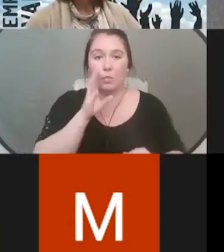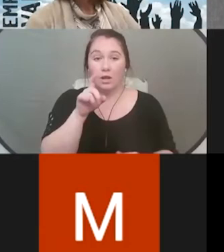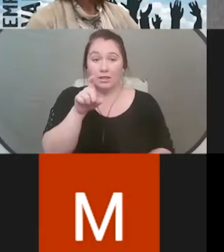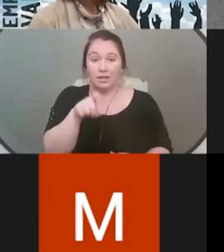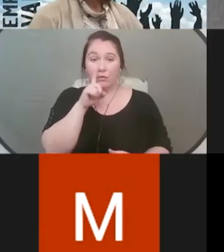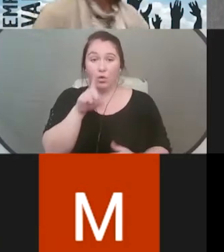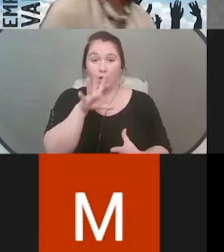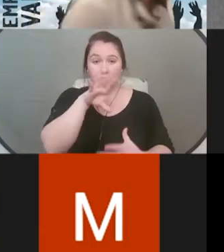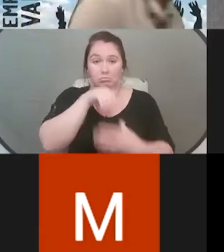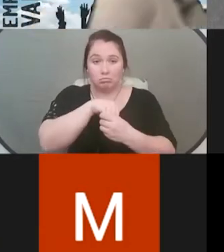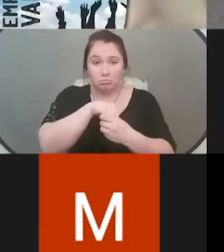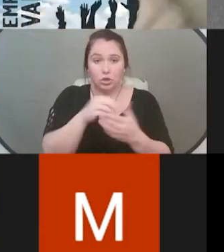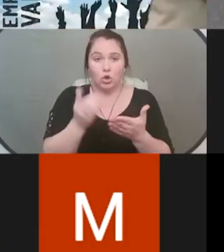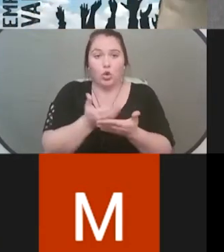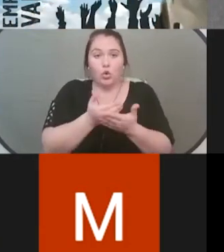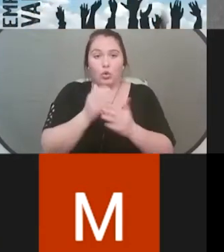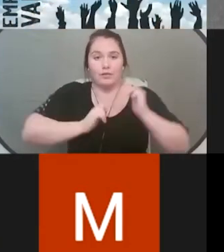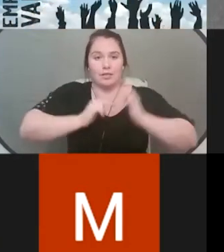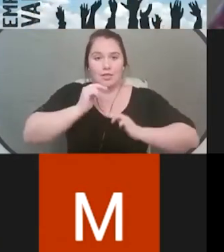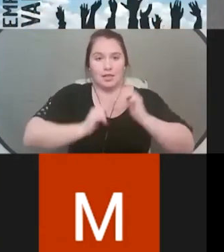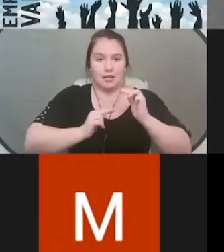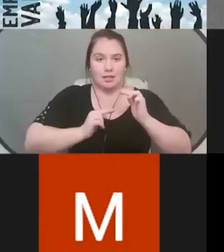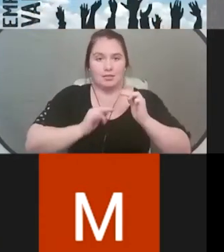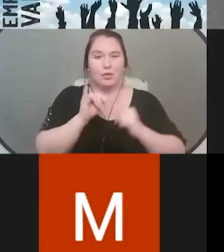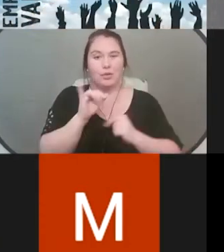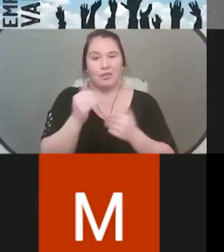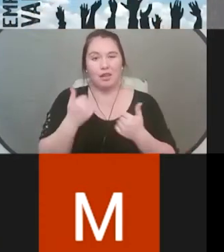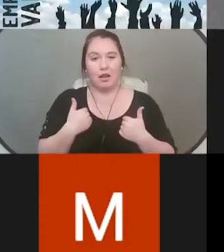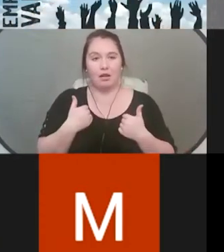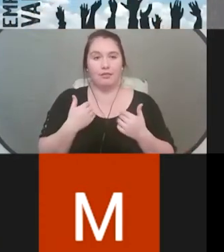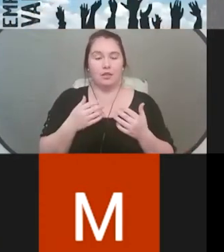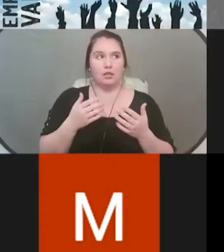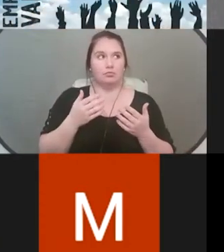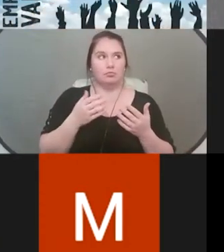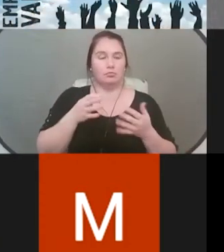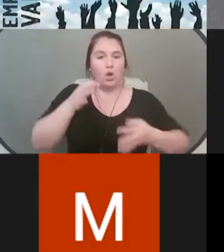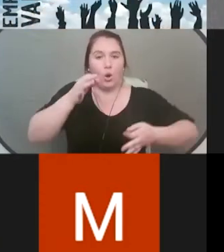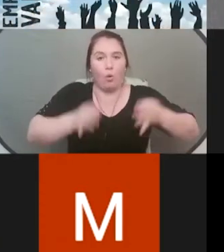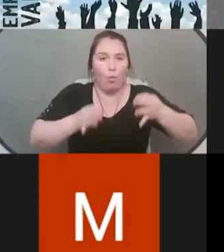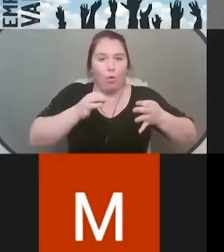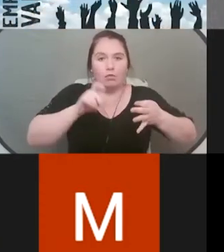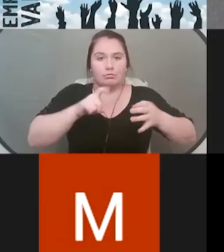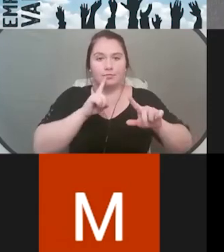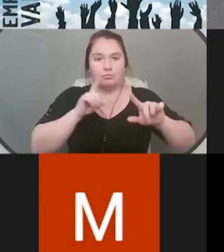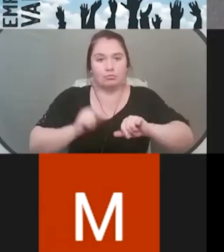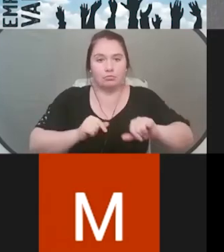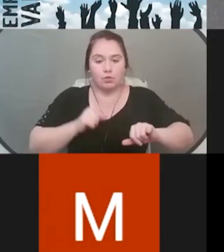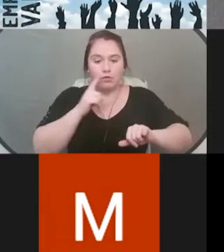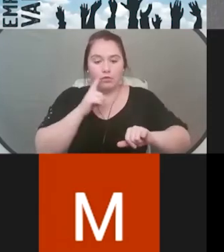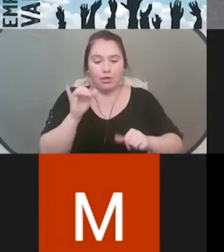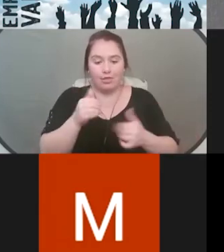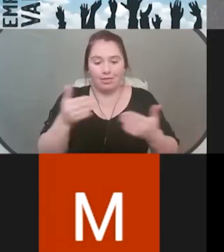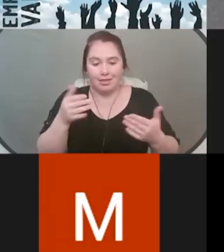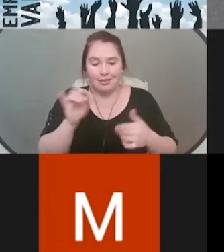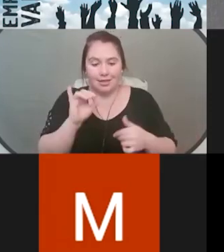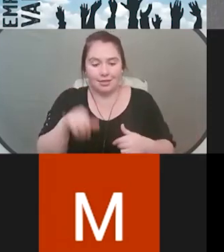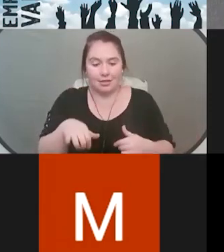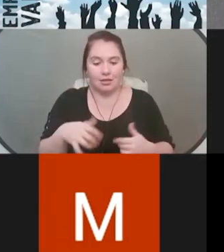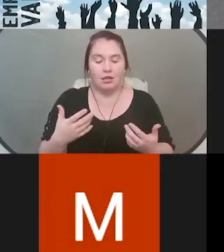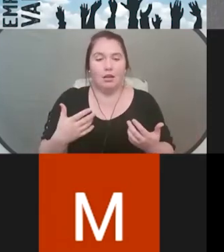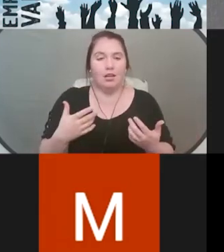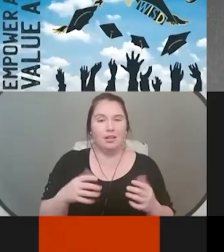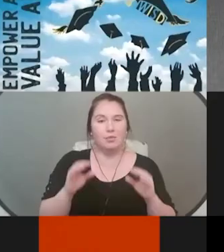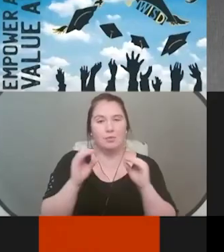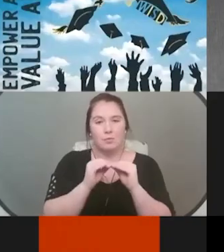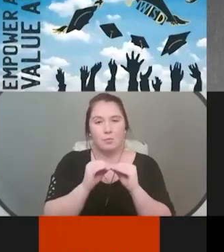new facility? So if there were connections or, corridors that needed to be modified or, things like that, it was more, we